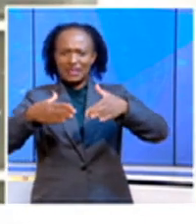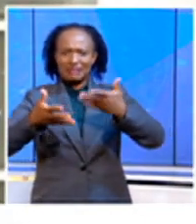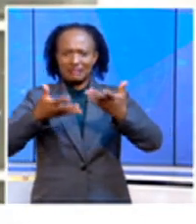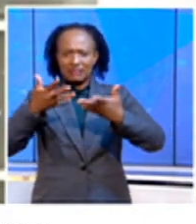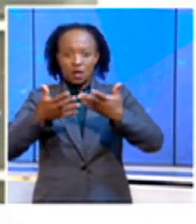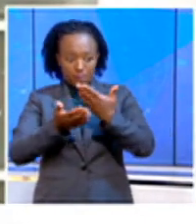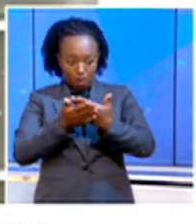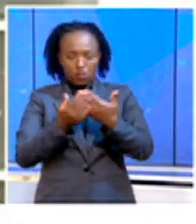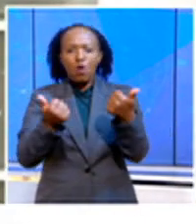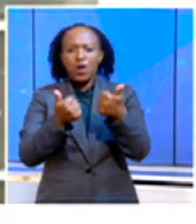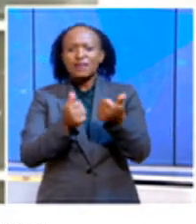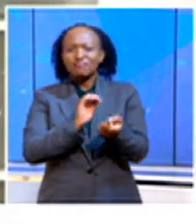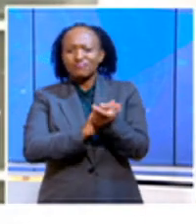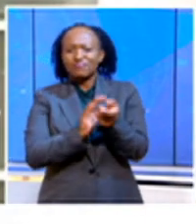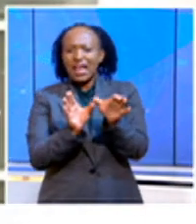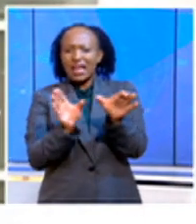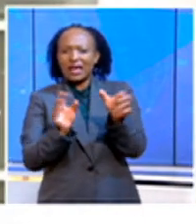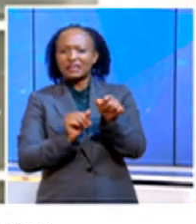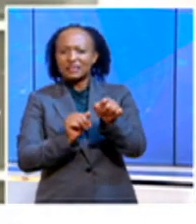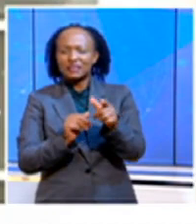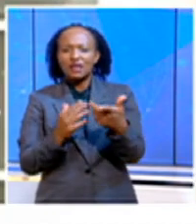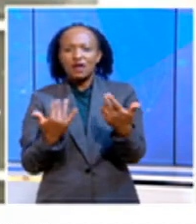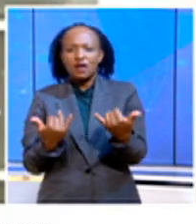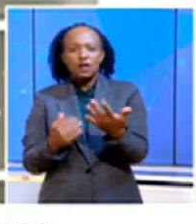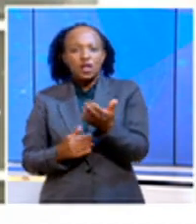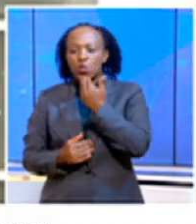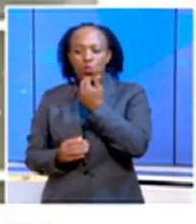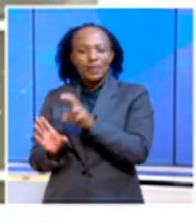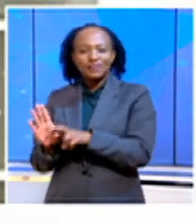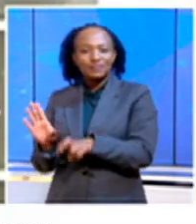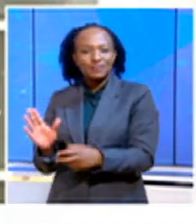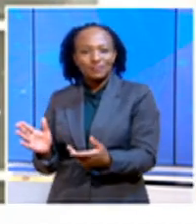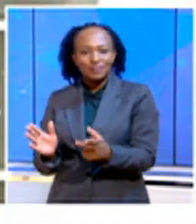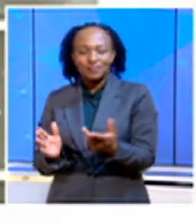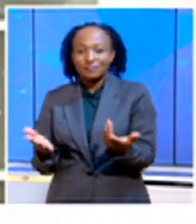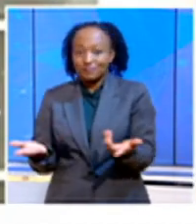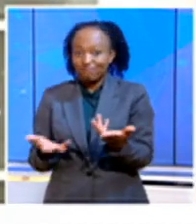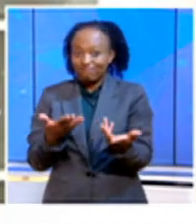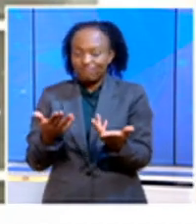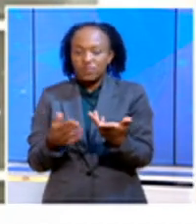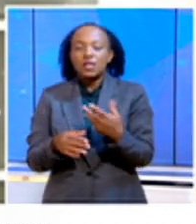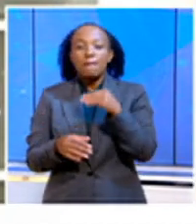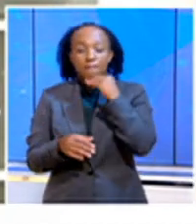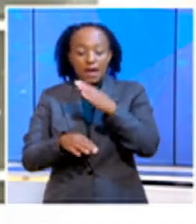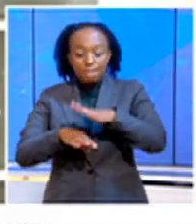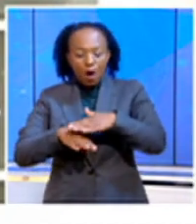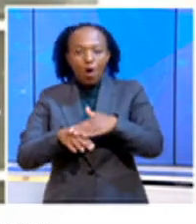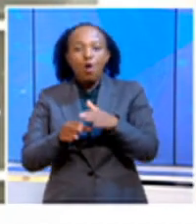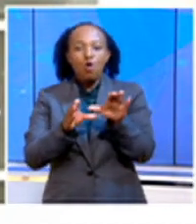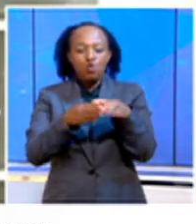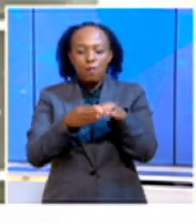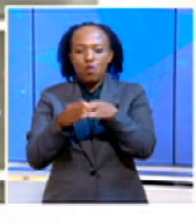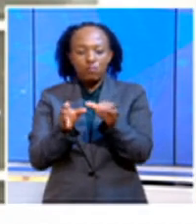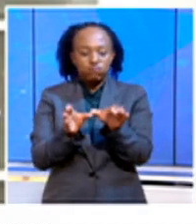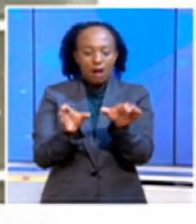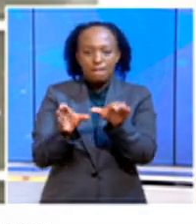and it's already happened, where it becomes even more acute about who steps aside. So suddenly you're going to end up with more